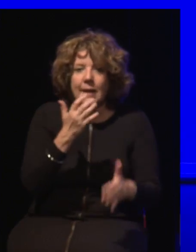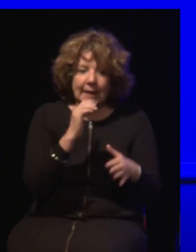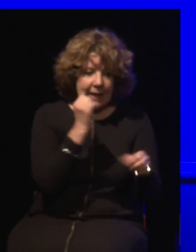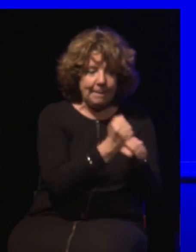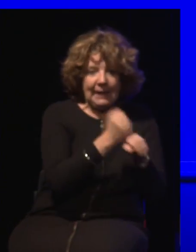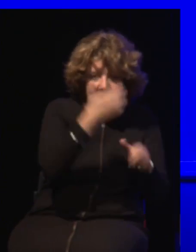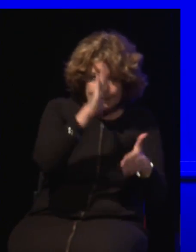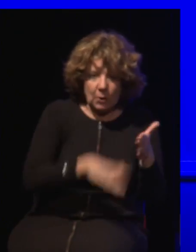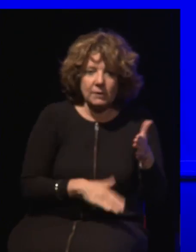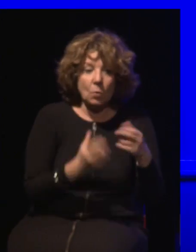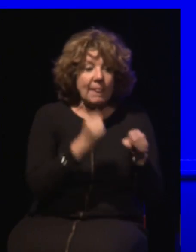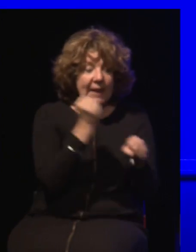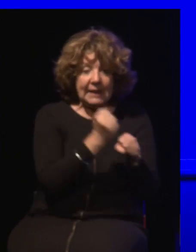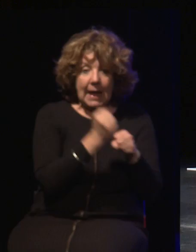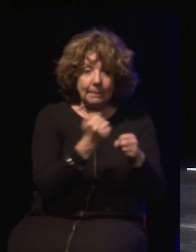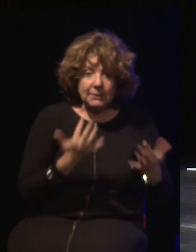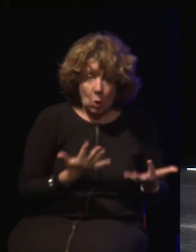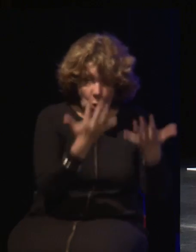real impact on their life.